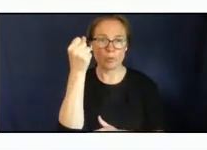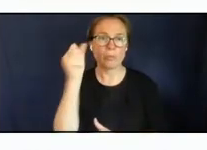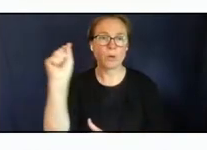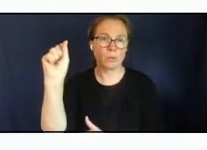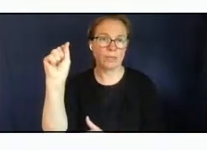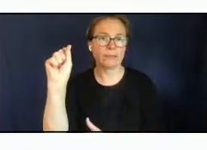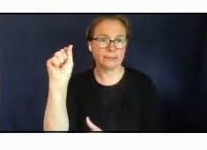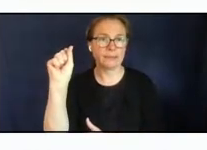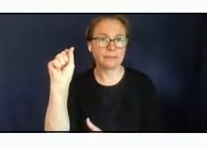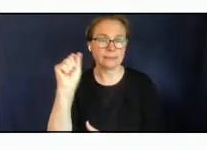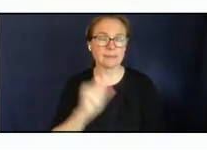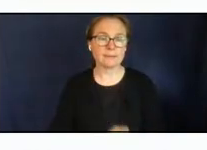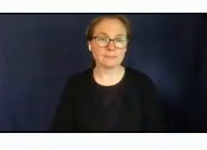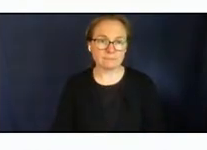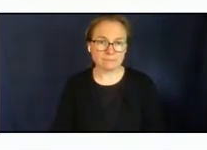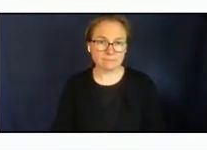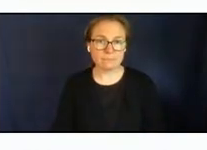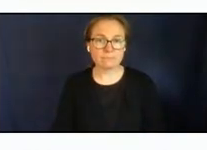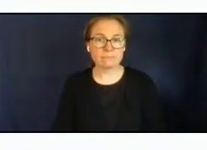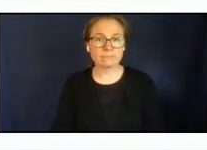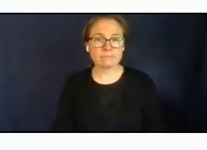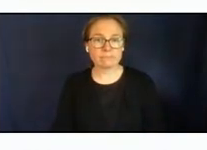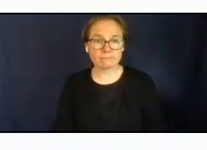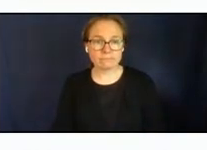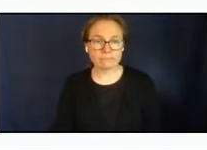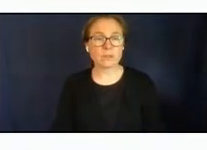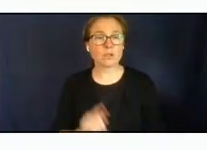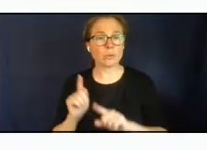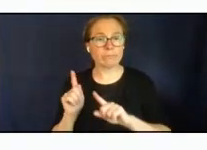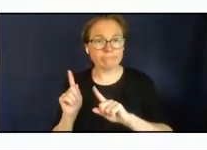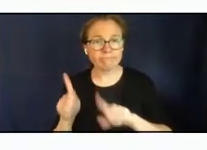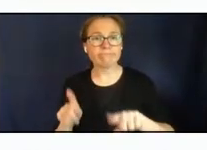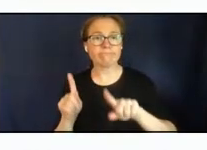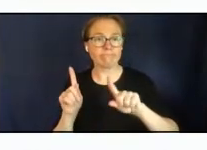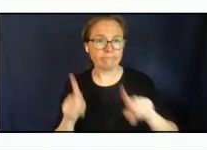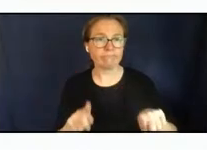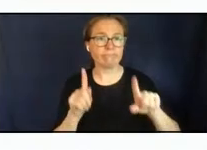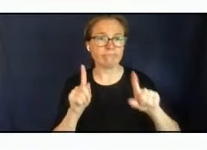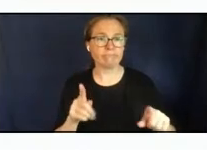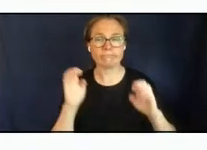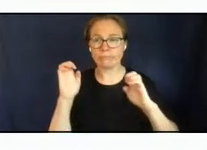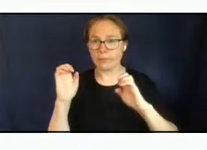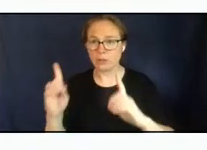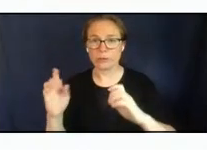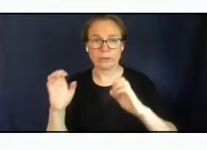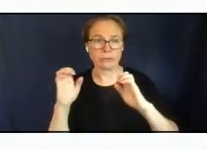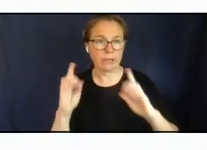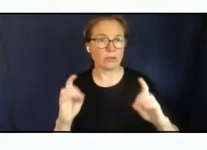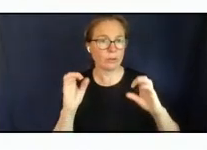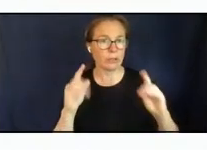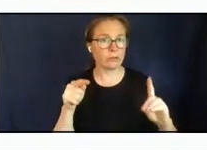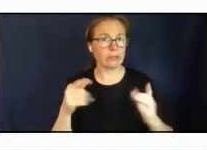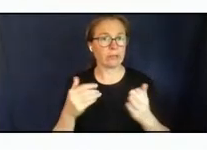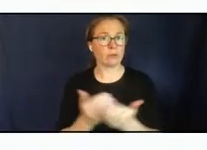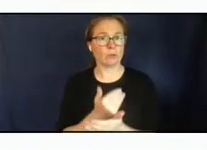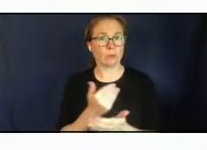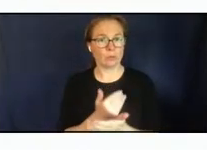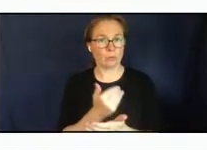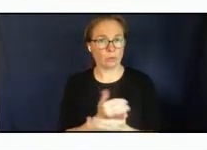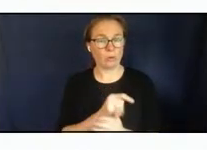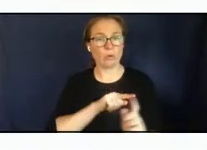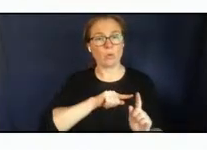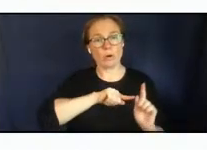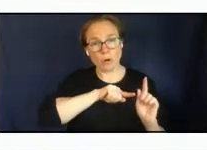this. Canvassing is a significant new role for us in which we're going into communities